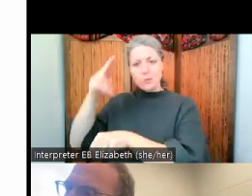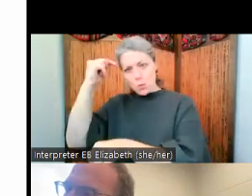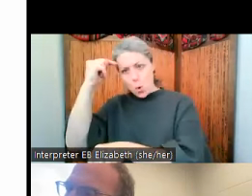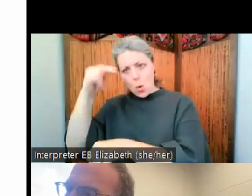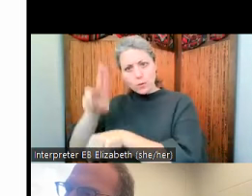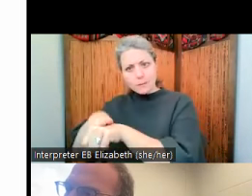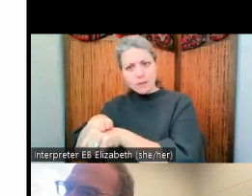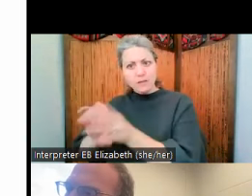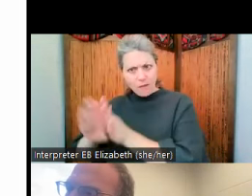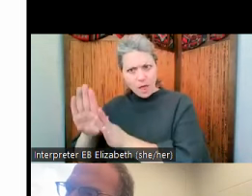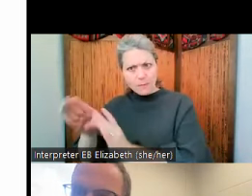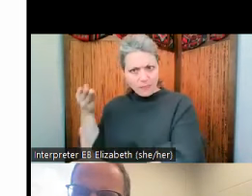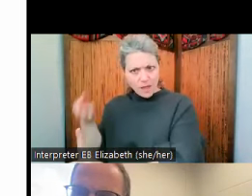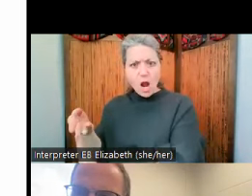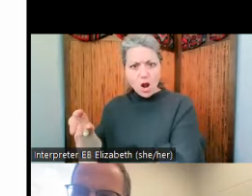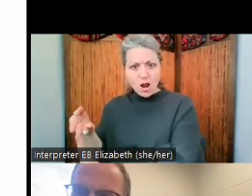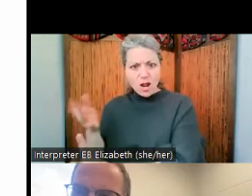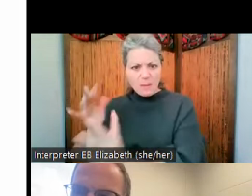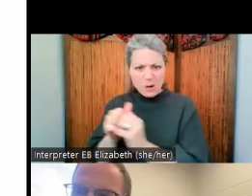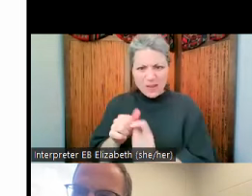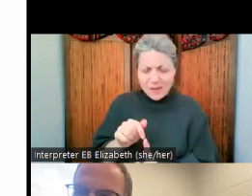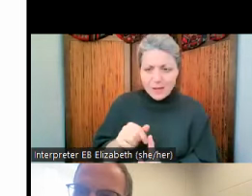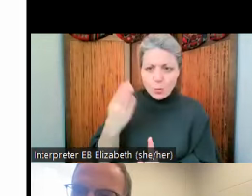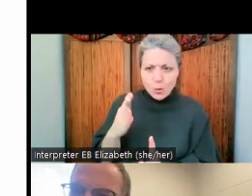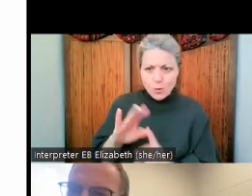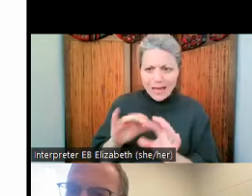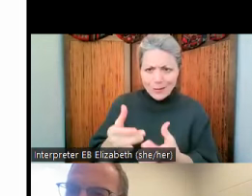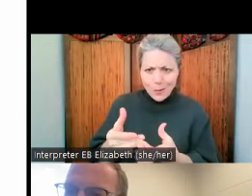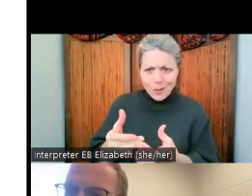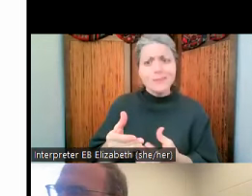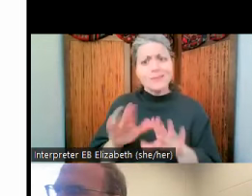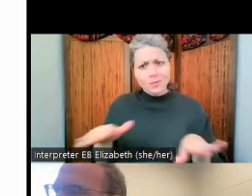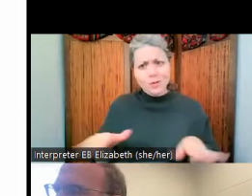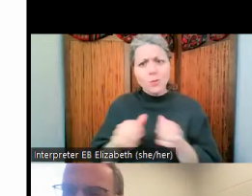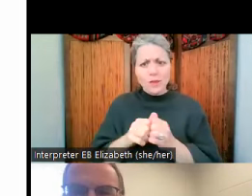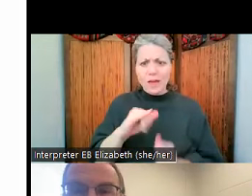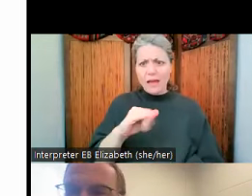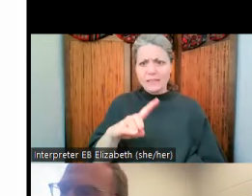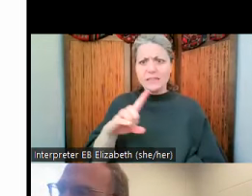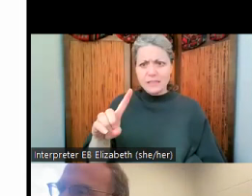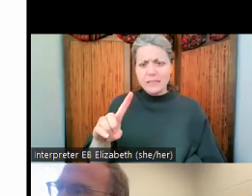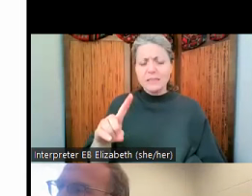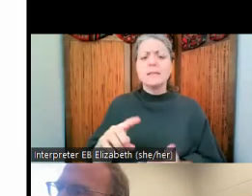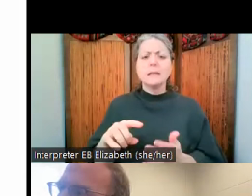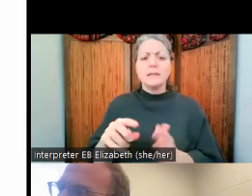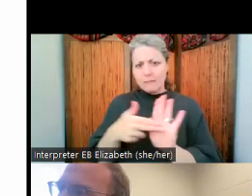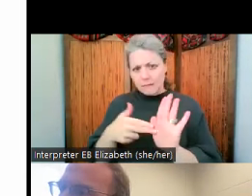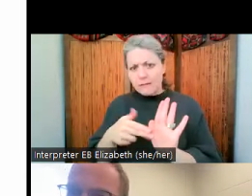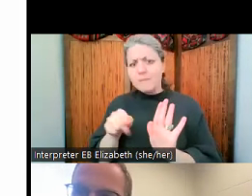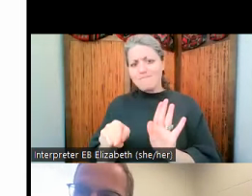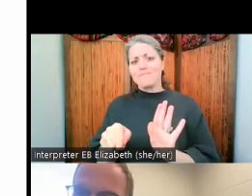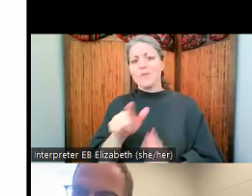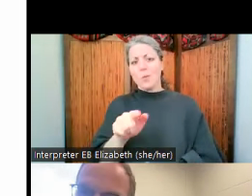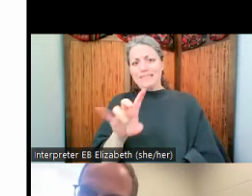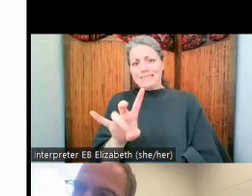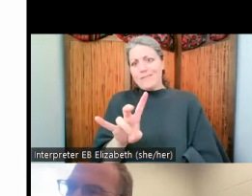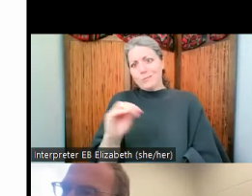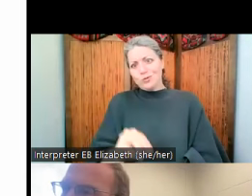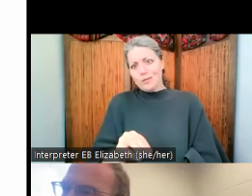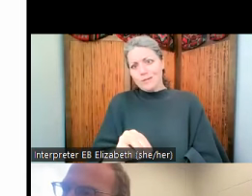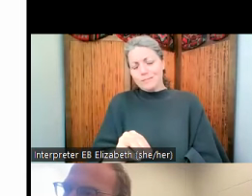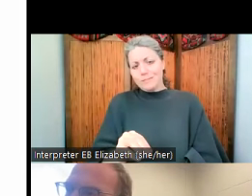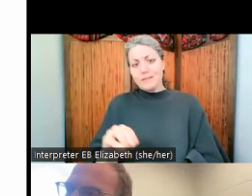certainly compared to families here, 27% having children with a developmental diagnosis. And flipping